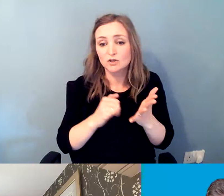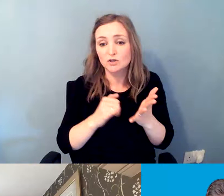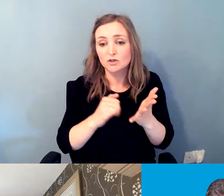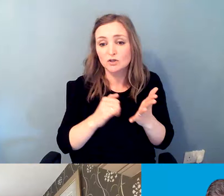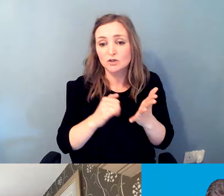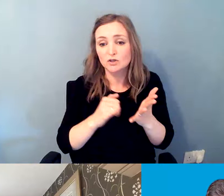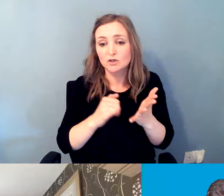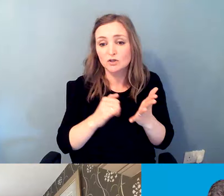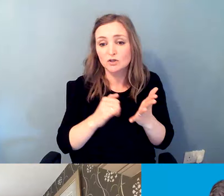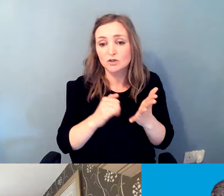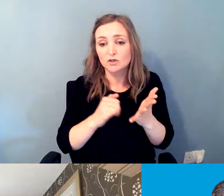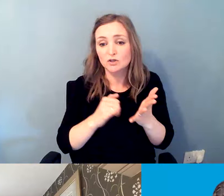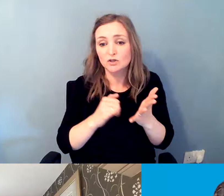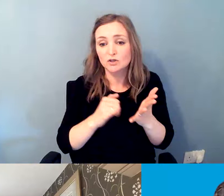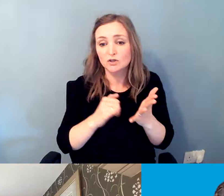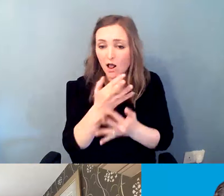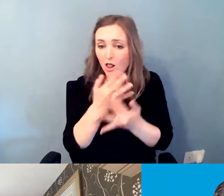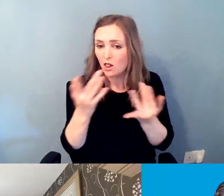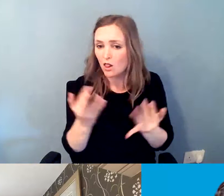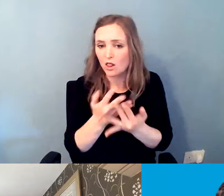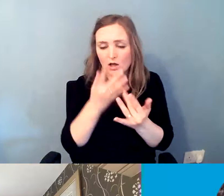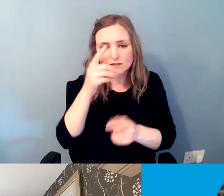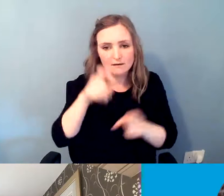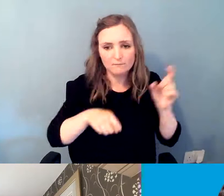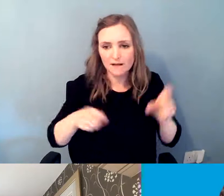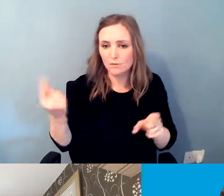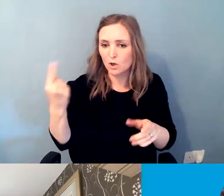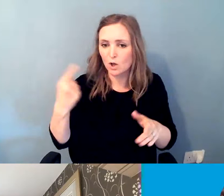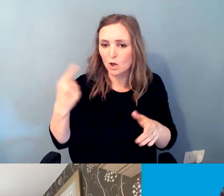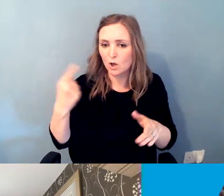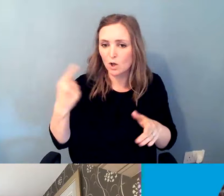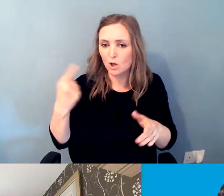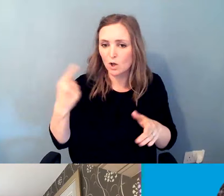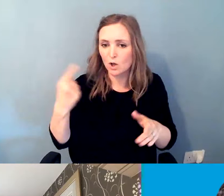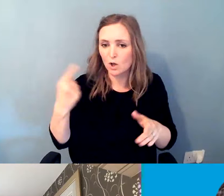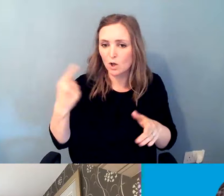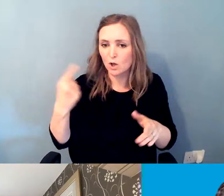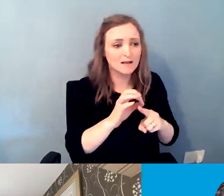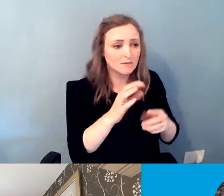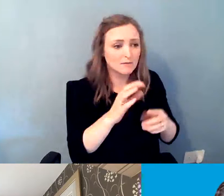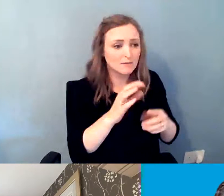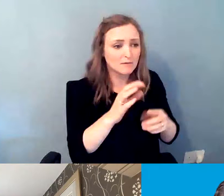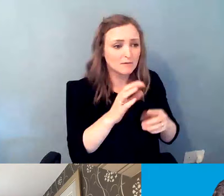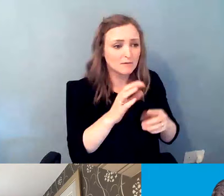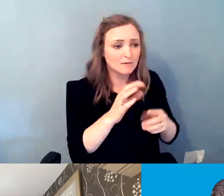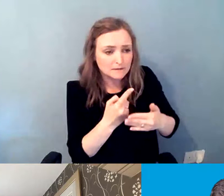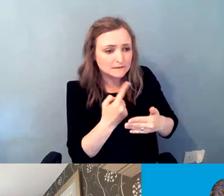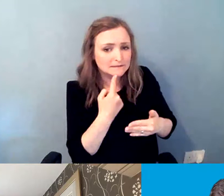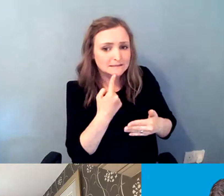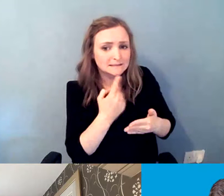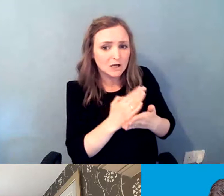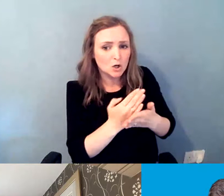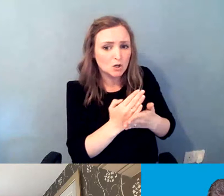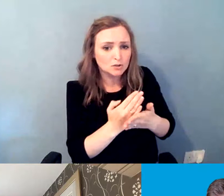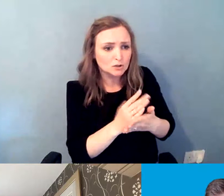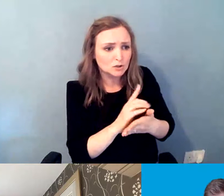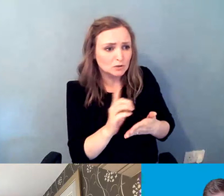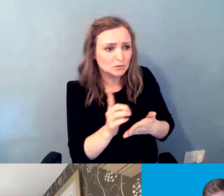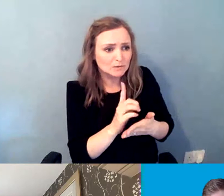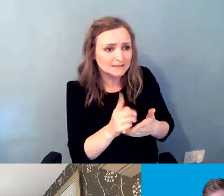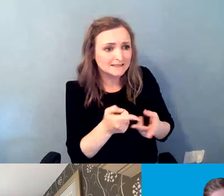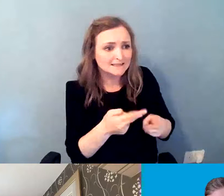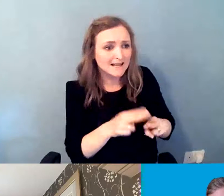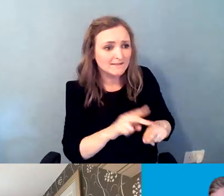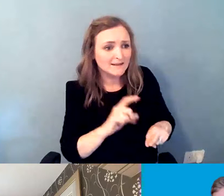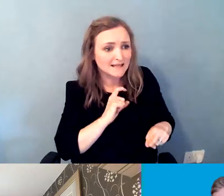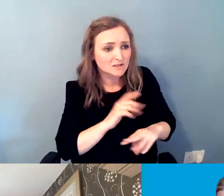people present in general practice with vague symptoms. But it is a wood from the trees thing.